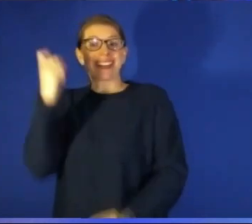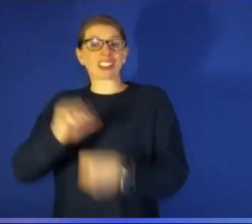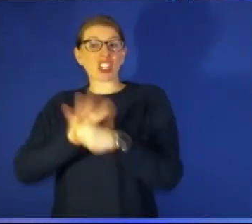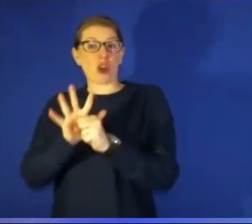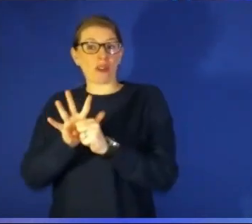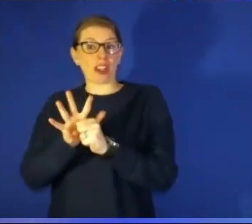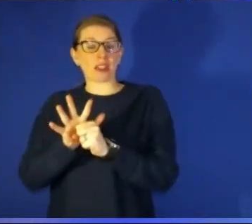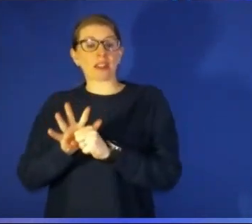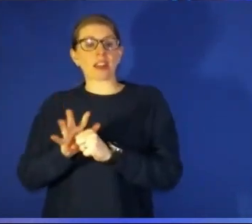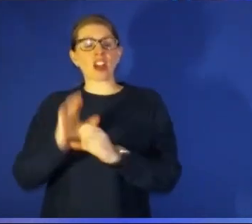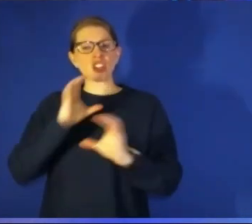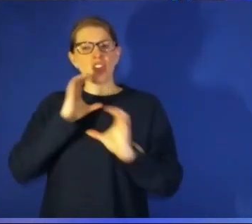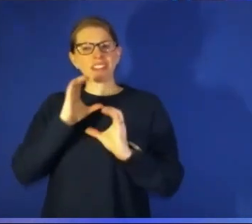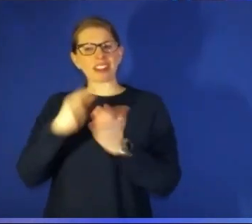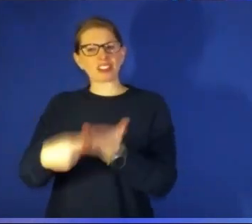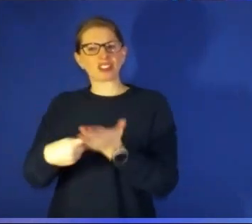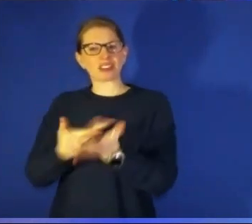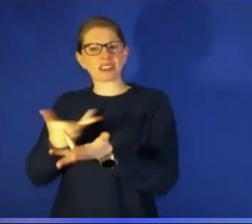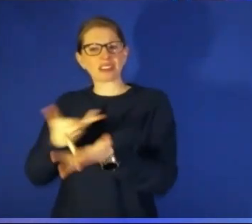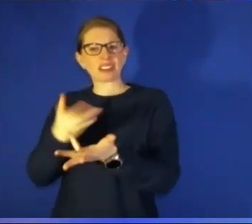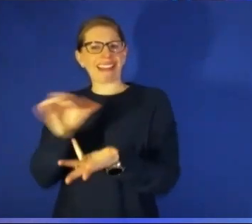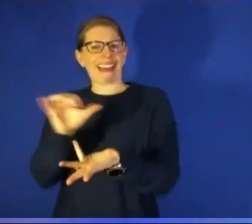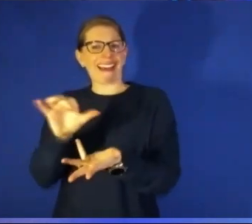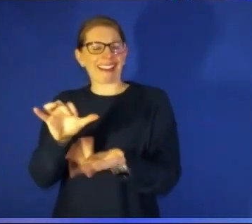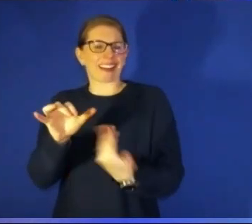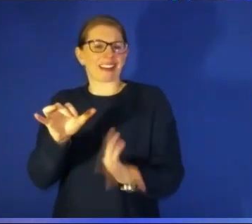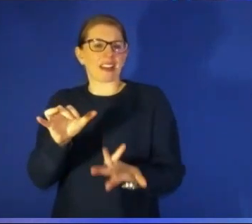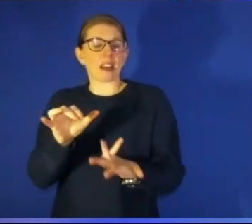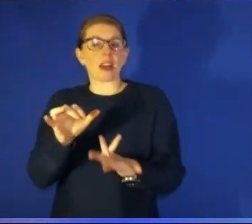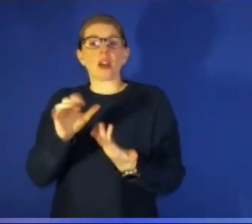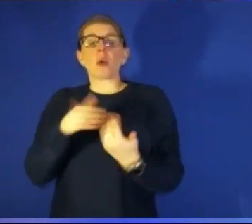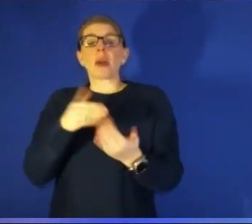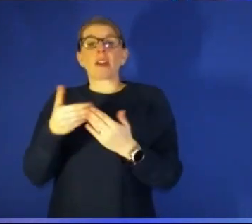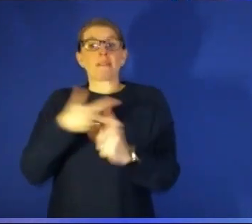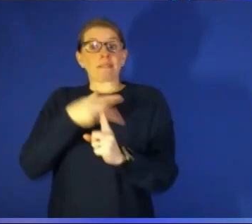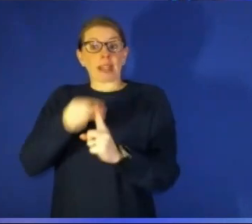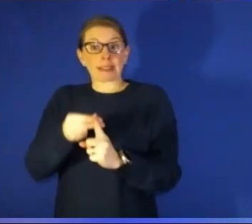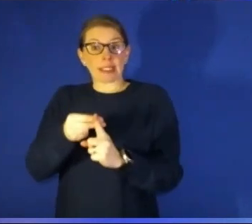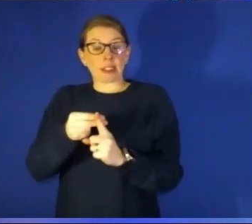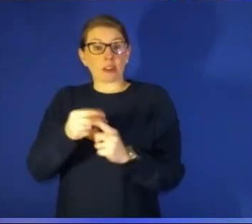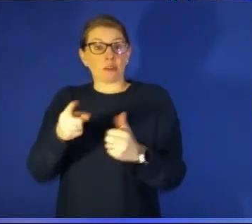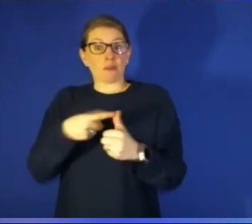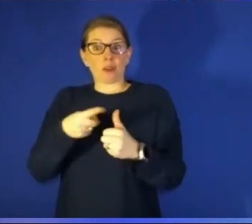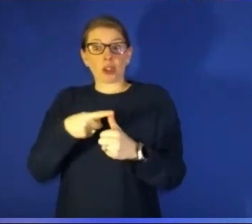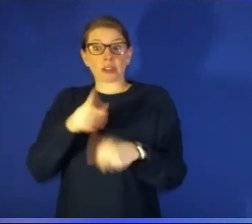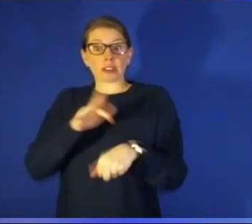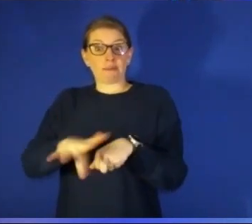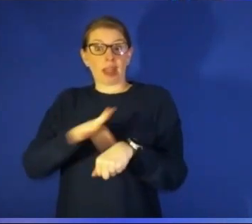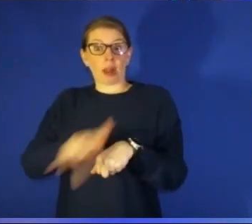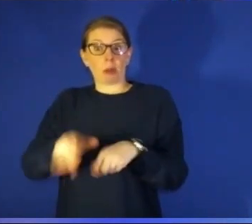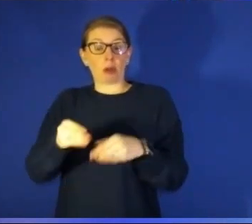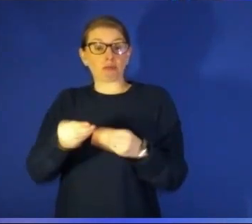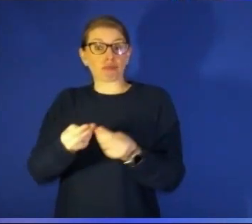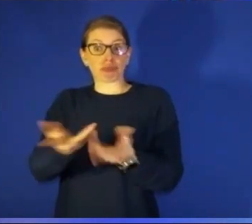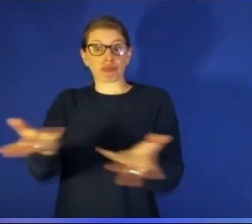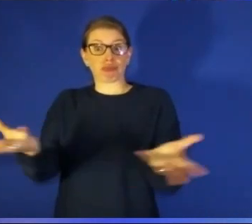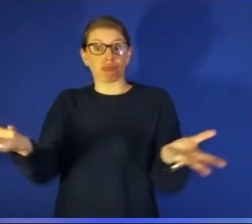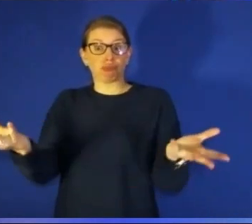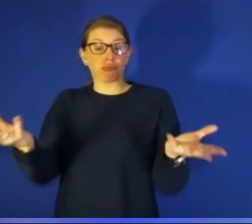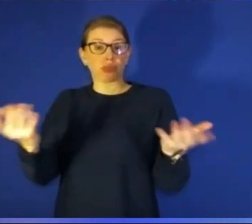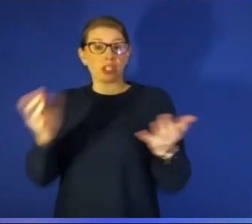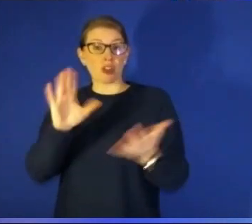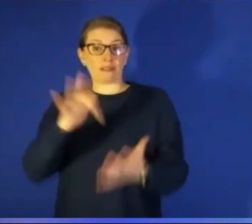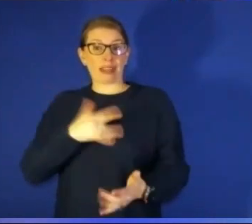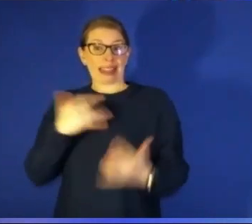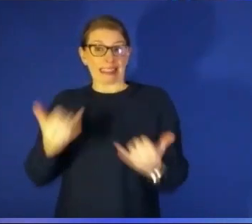are those conversations like, maybe when the vaccine first came out and the importance about getting it, to your feelings now? And you can be